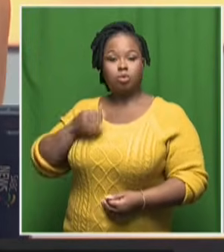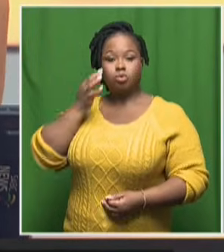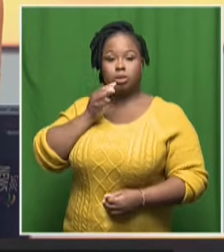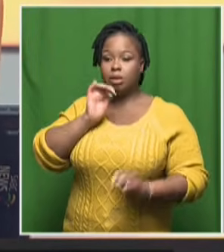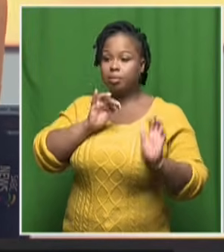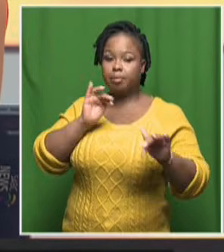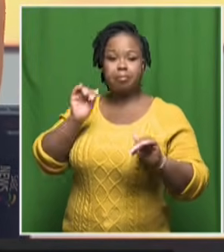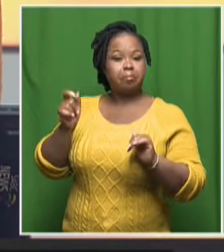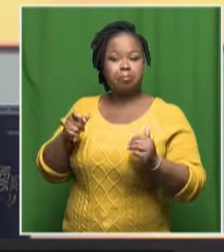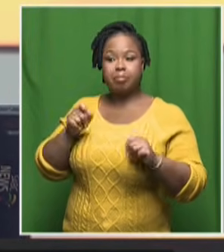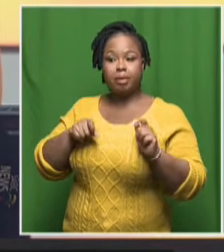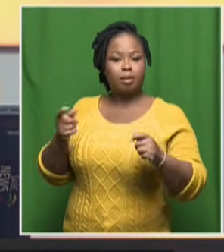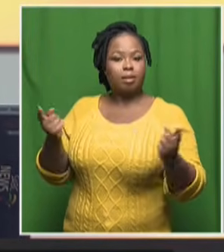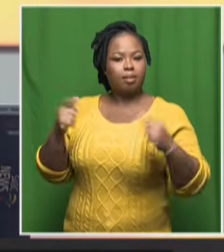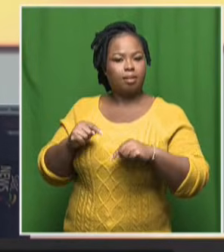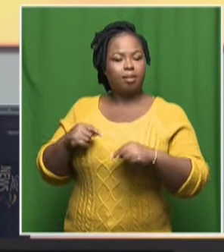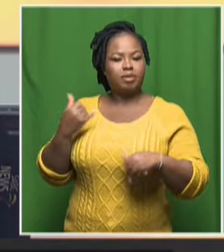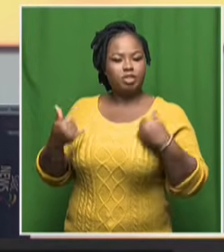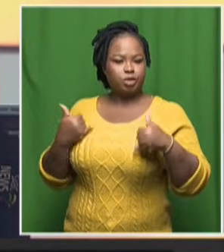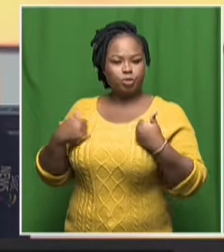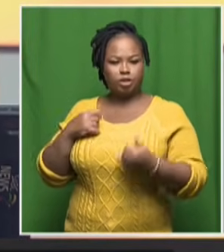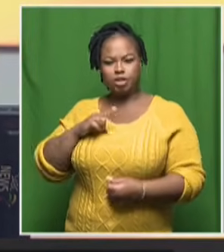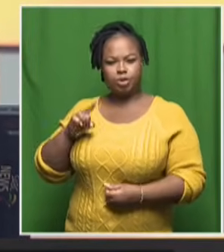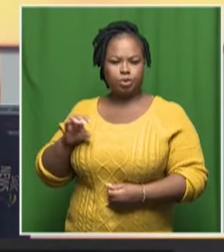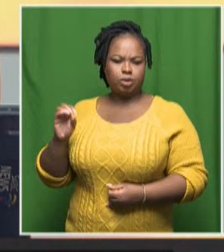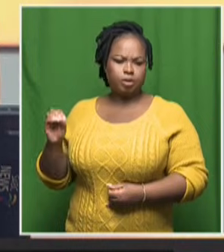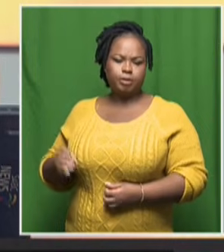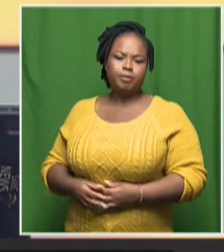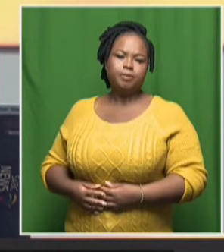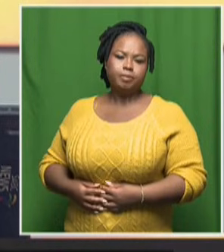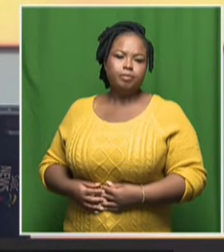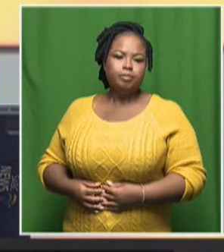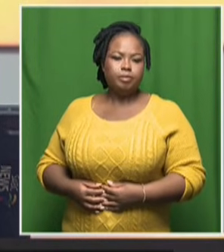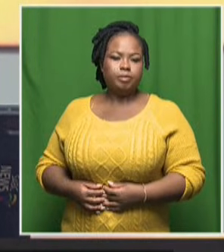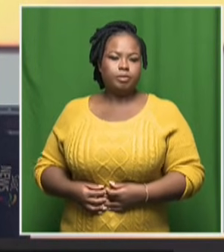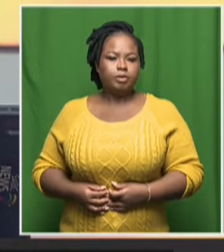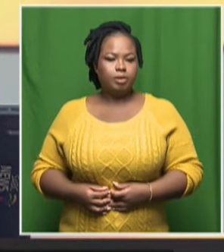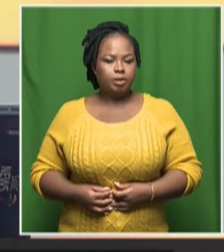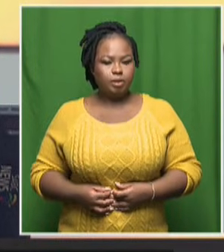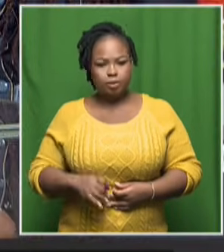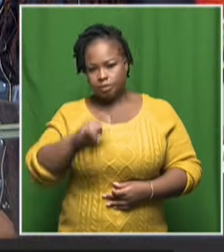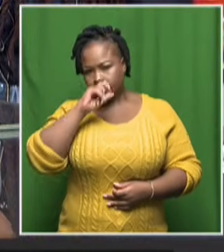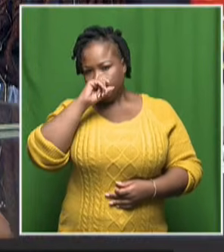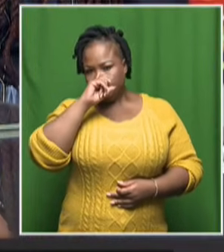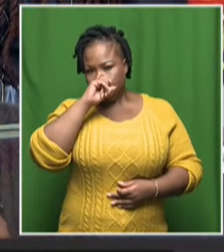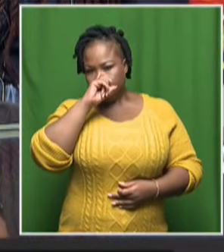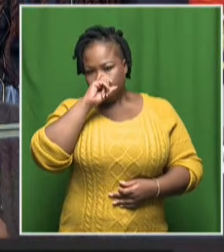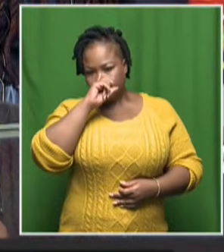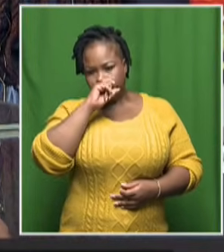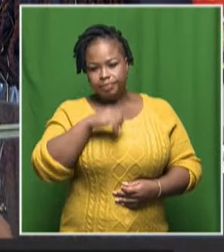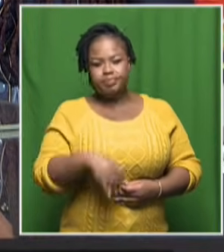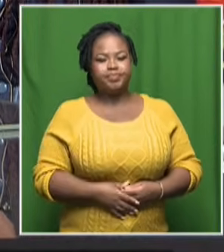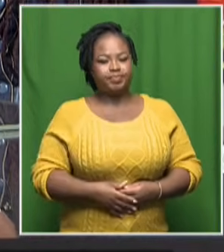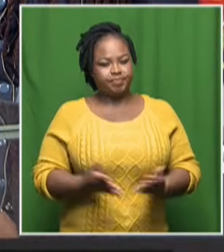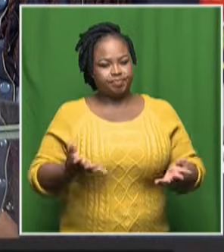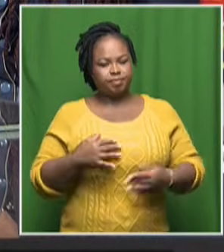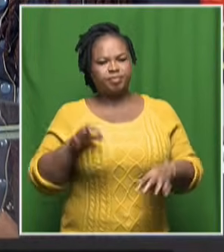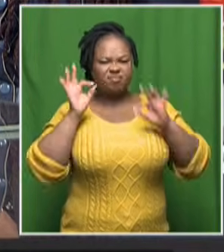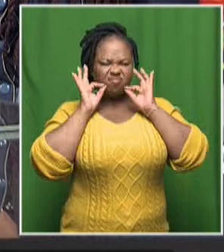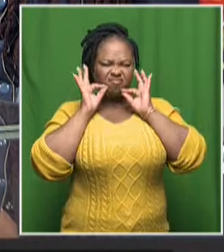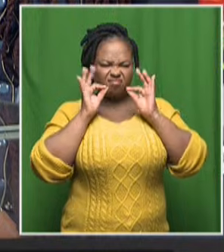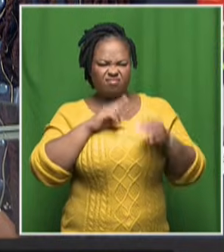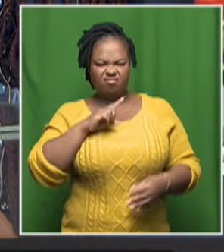out to be entertained, but it's at the zoo, right? Absolutely. You also know the struggles that they face. Yeah. Listen, I look at Facebook and